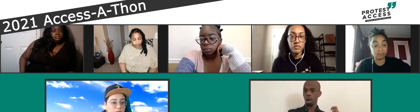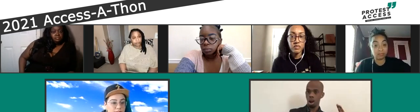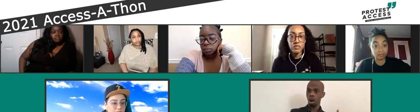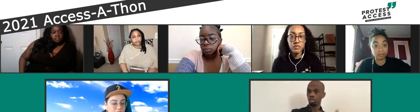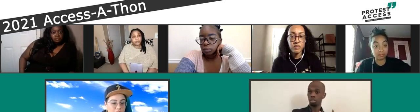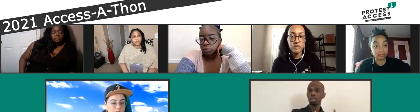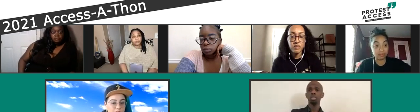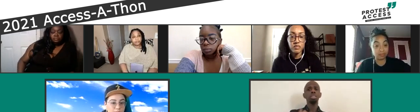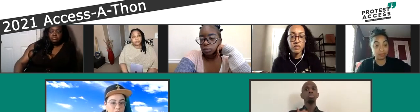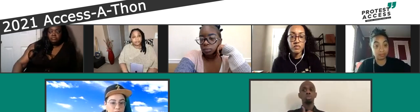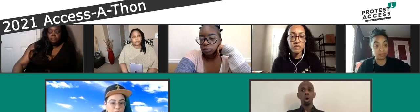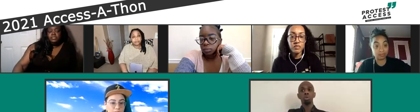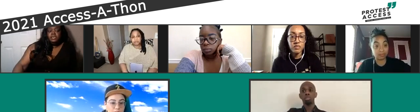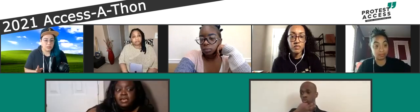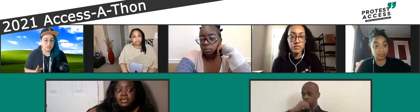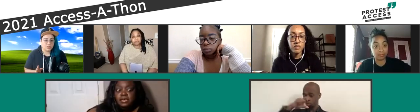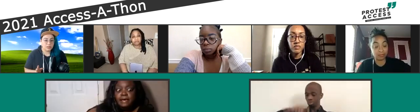who wanted to say anything else on this topic?